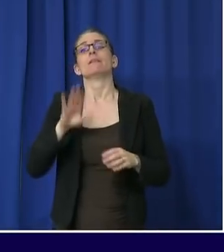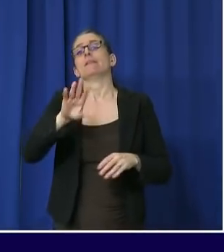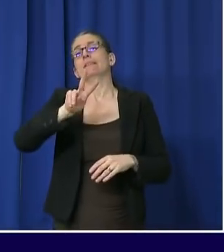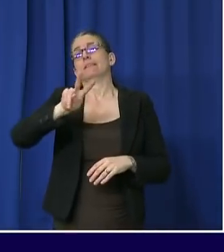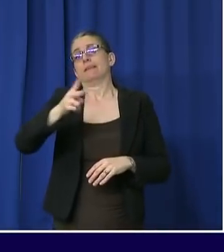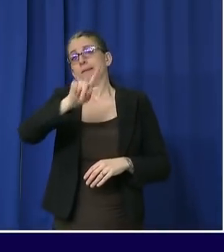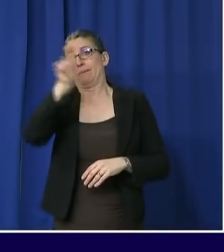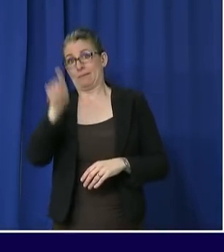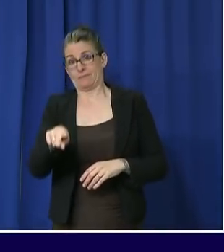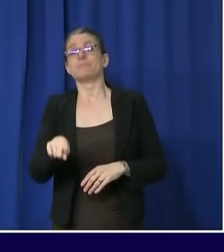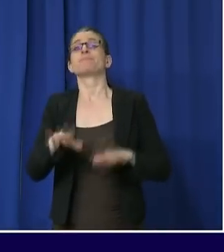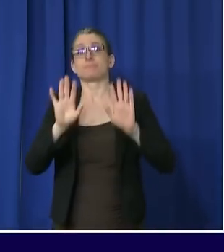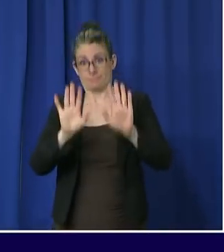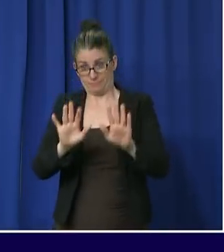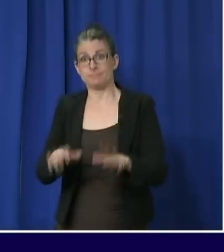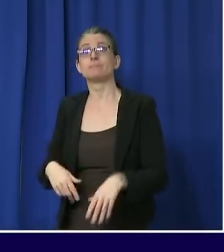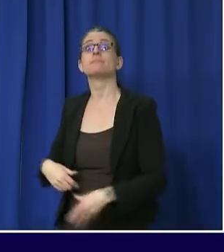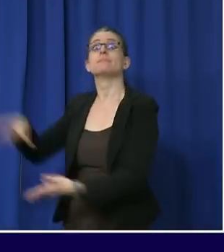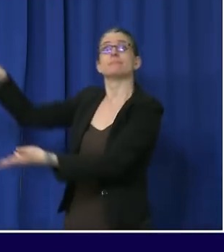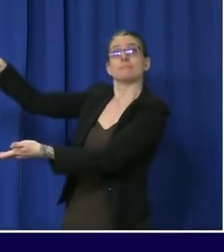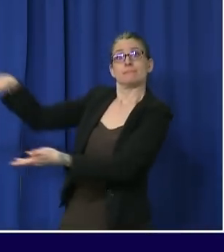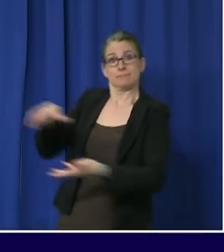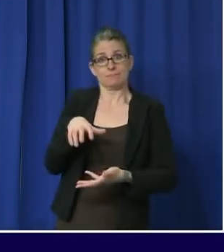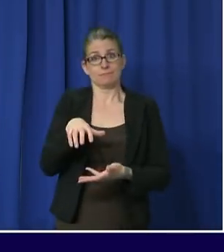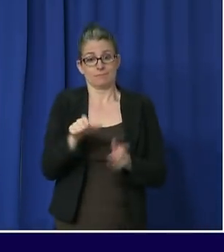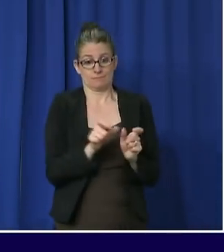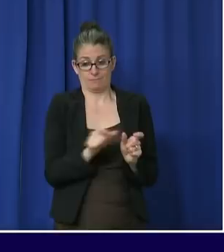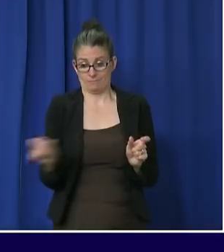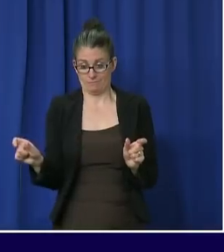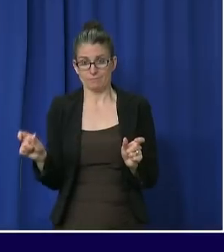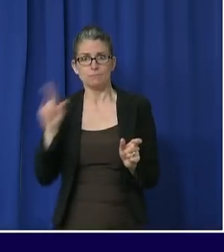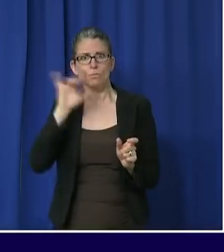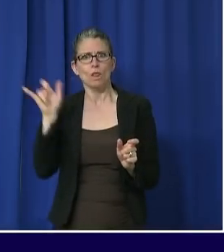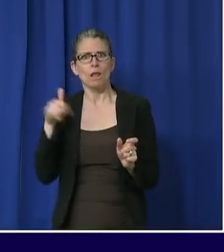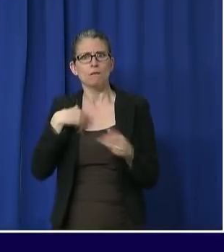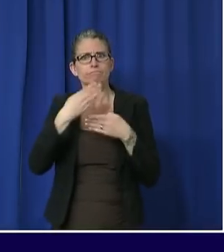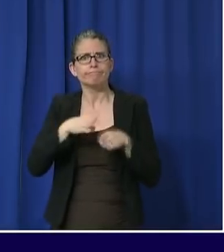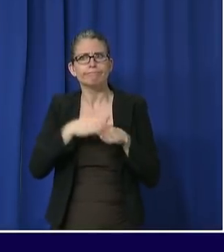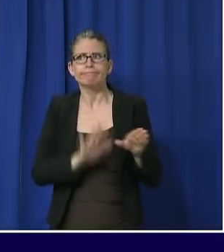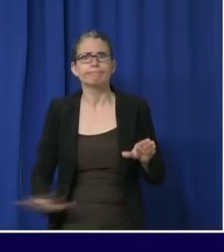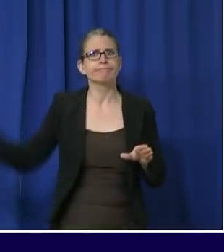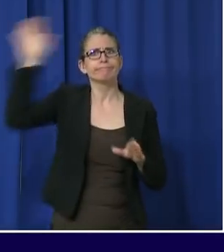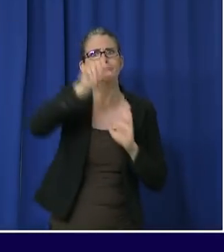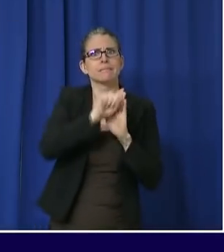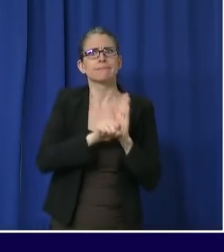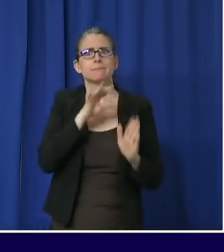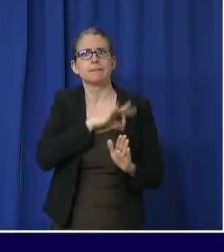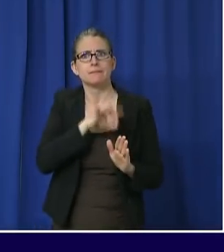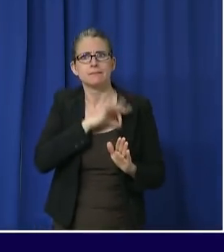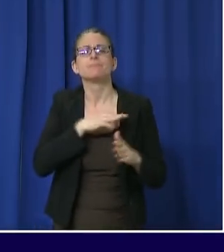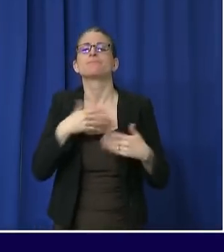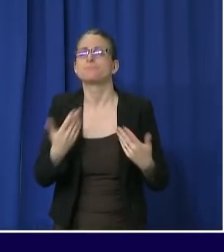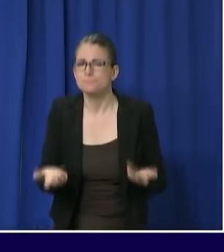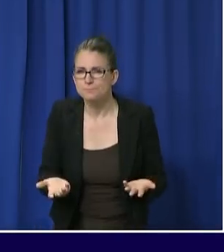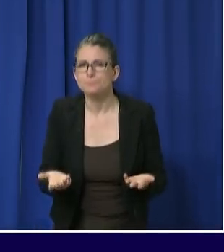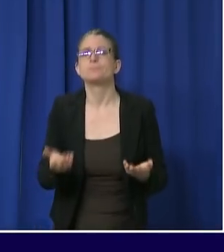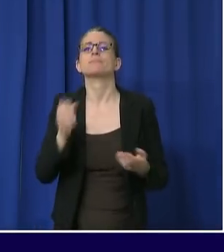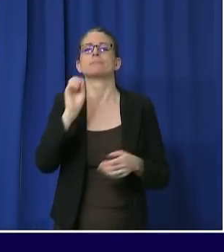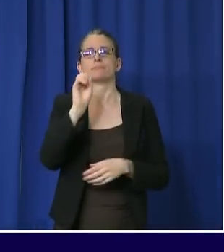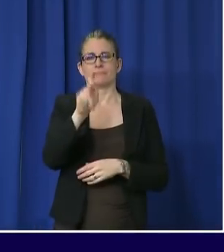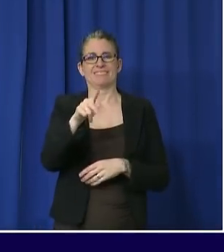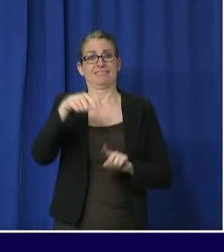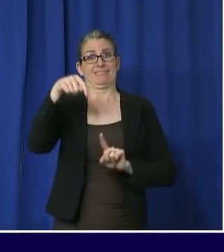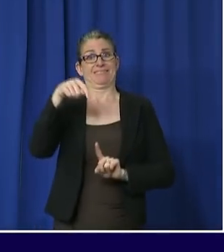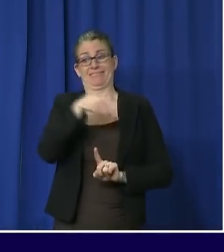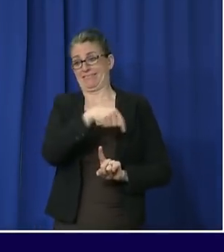remdesivir. This drug is a drug that's used in patients who can be critically ill, and thus it requires hospitals that